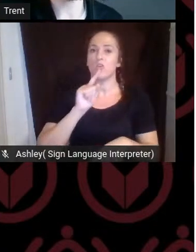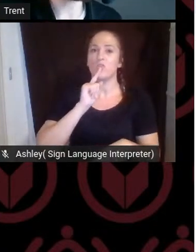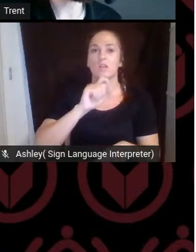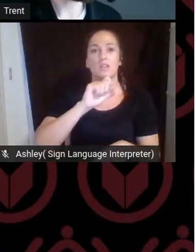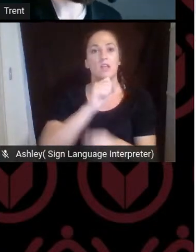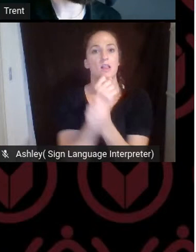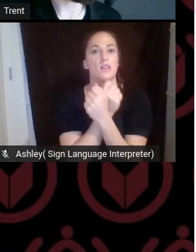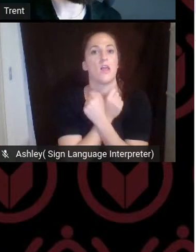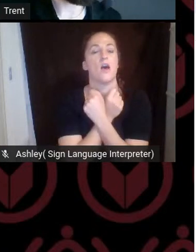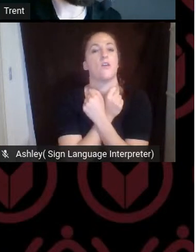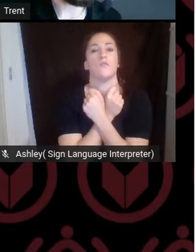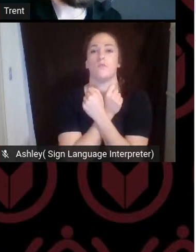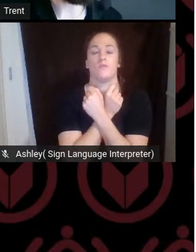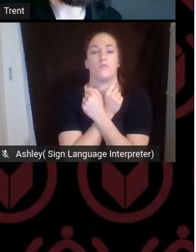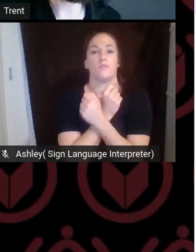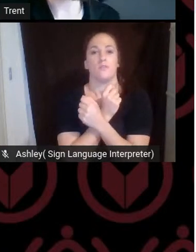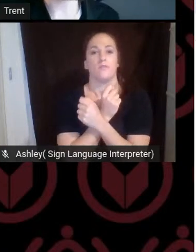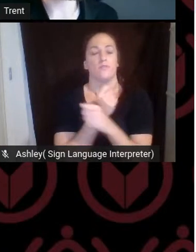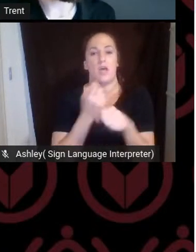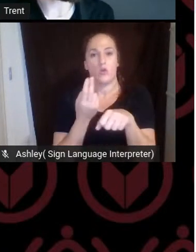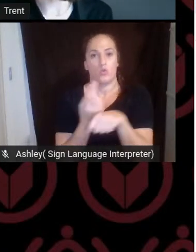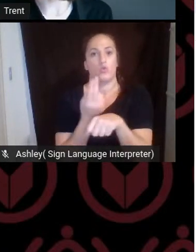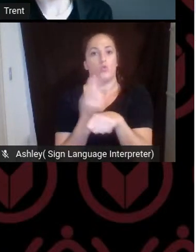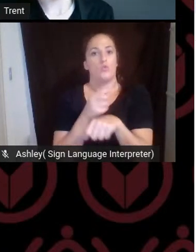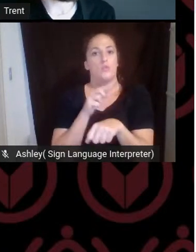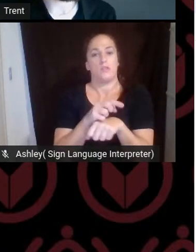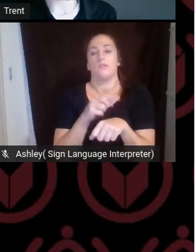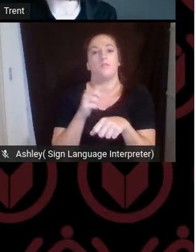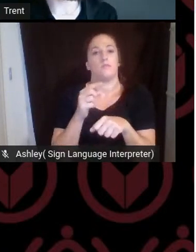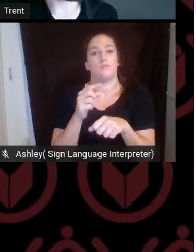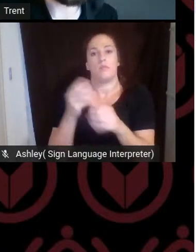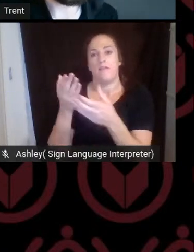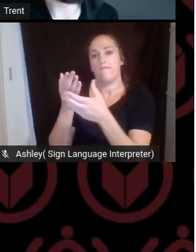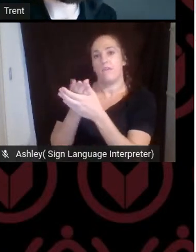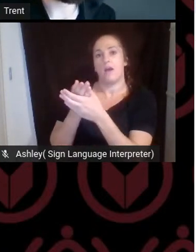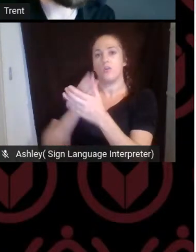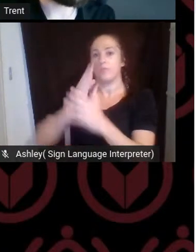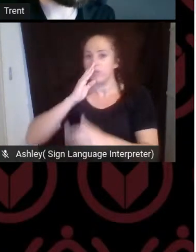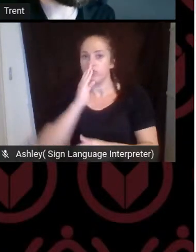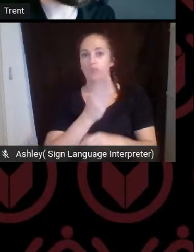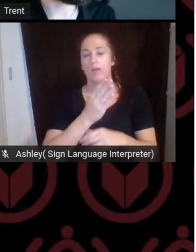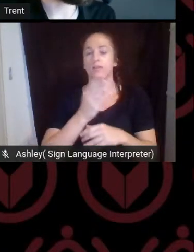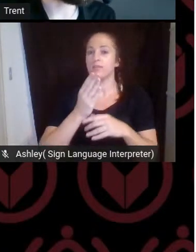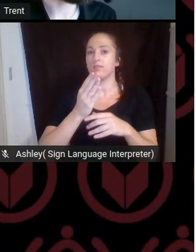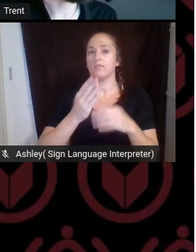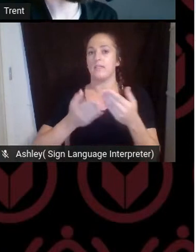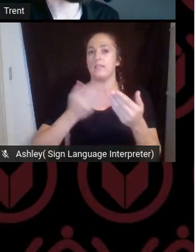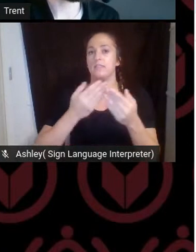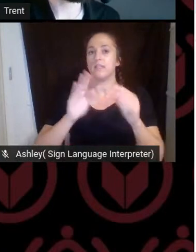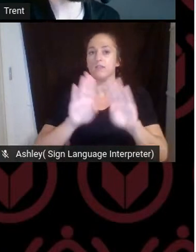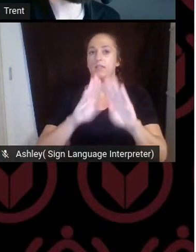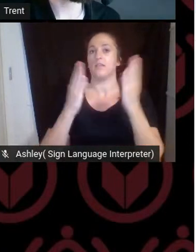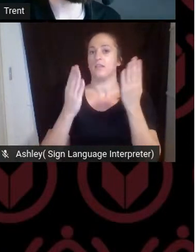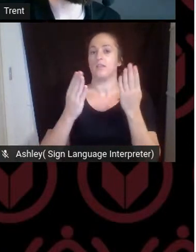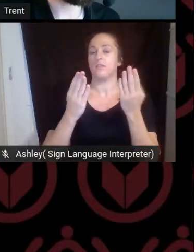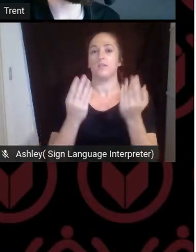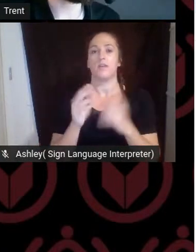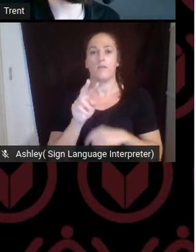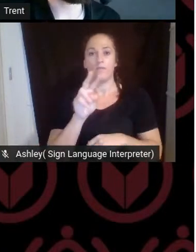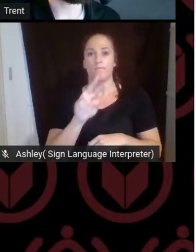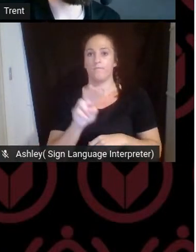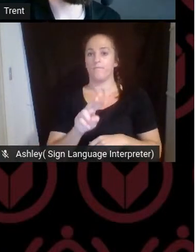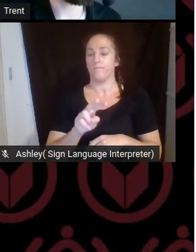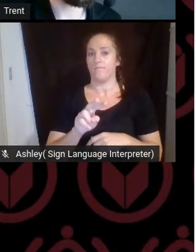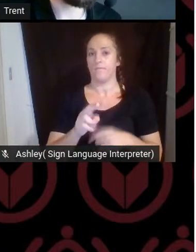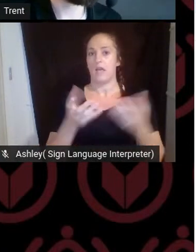feature to use. If you're getting files that are super important, hey, I don't want to forget about this, or hey, I don't want this to be, lost in the